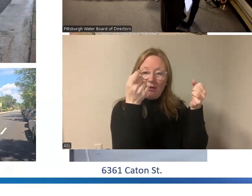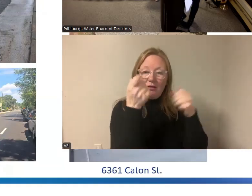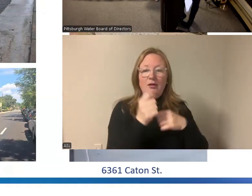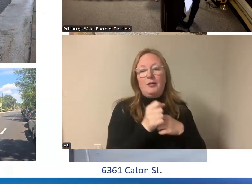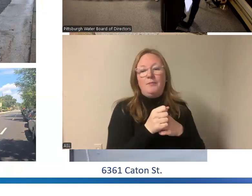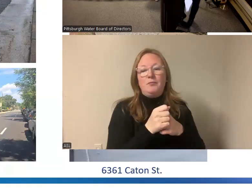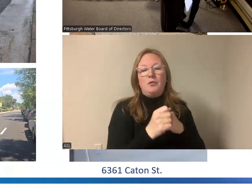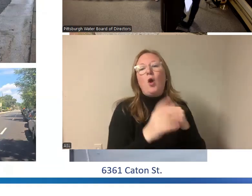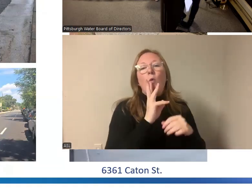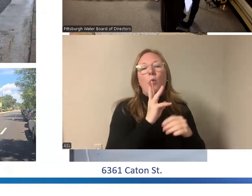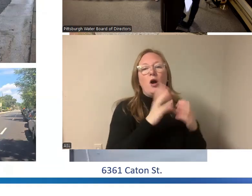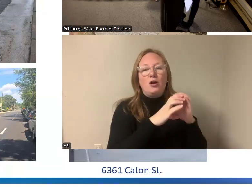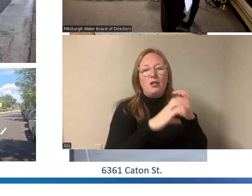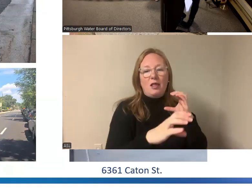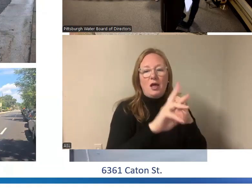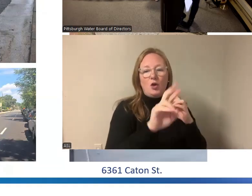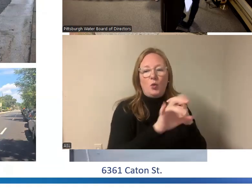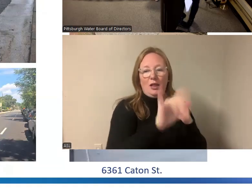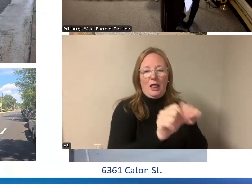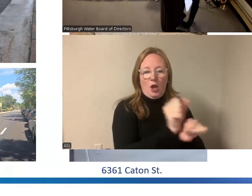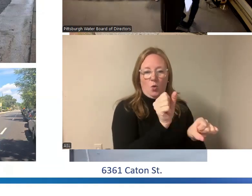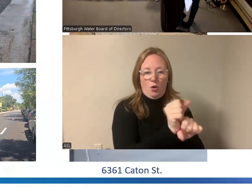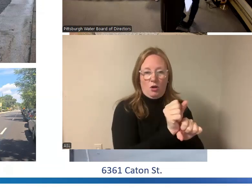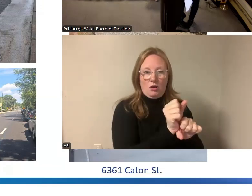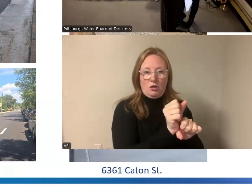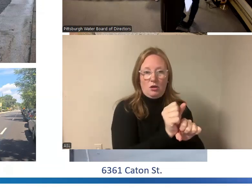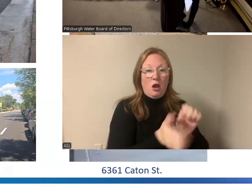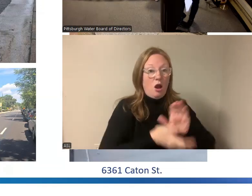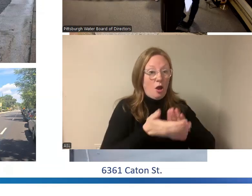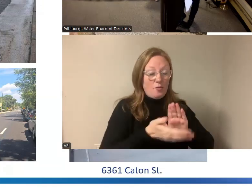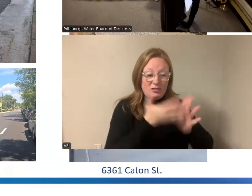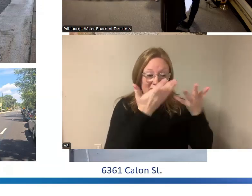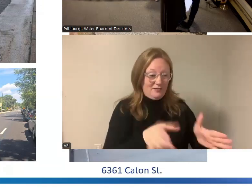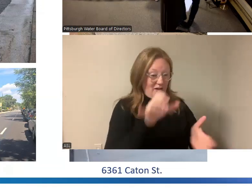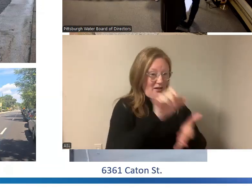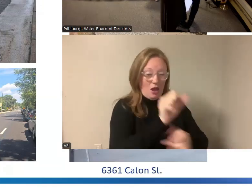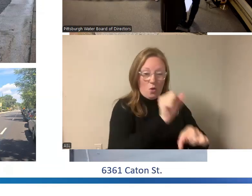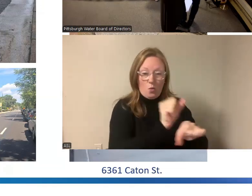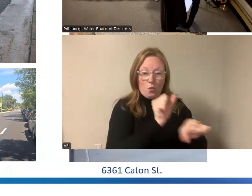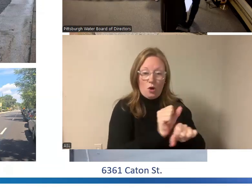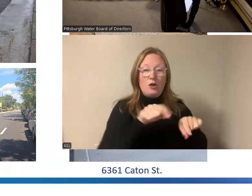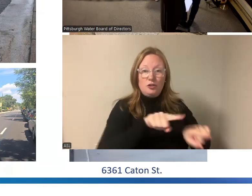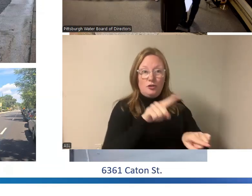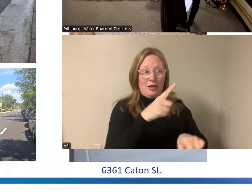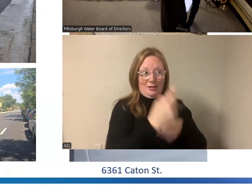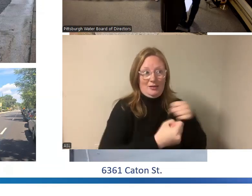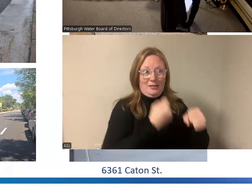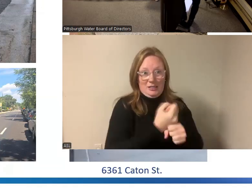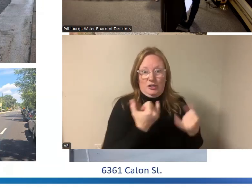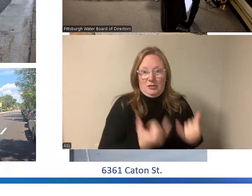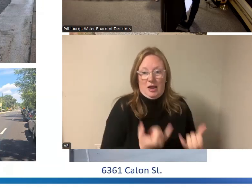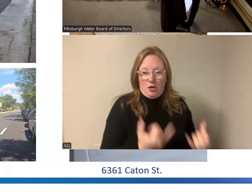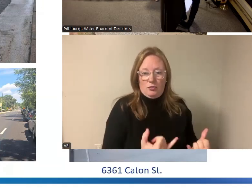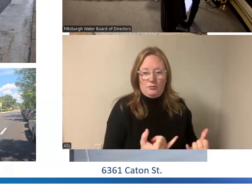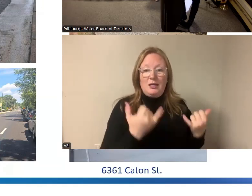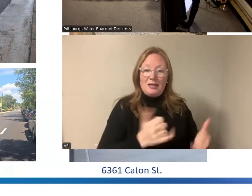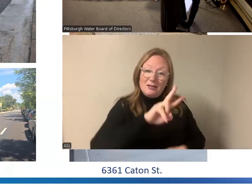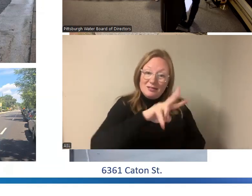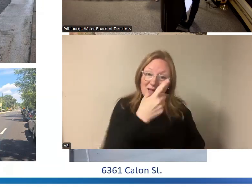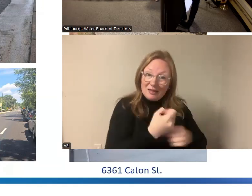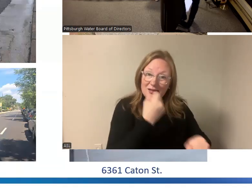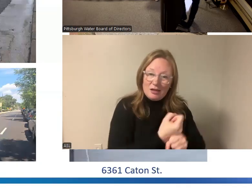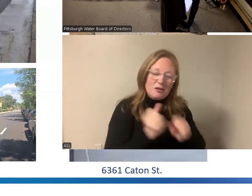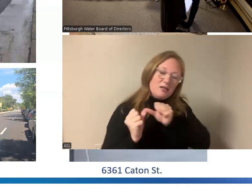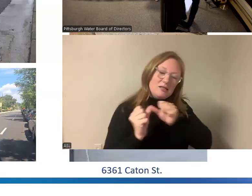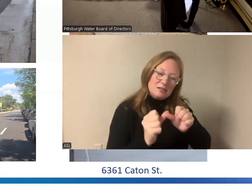waterline relay work completed by operations during the 2025 restoration season. Now in its second year, operation